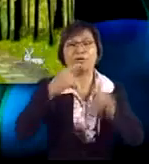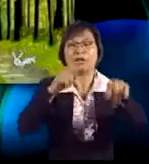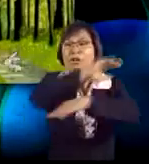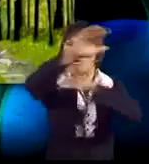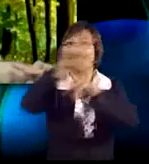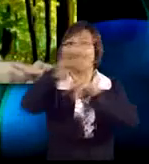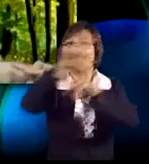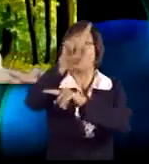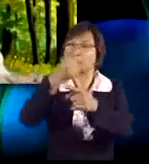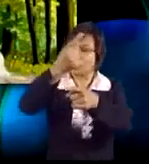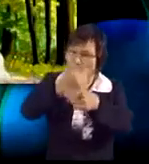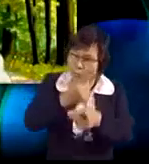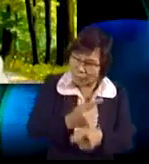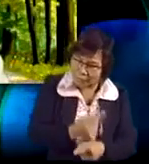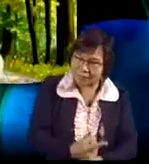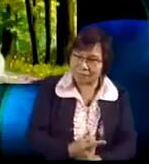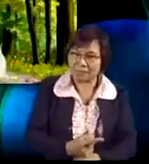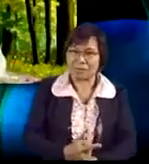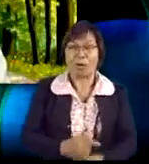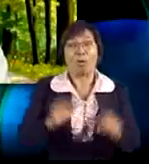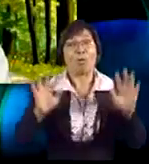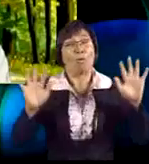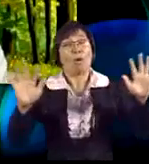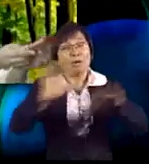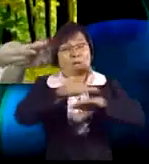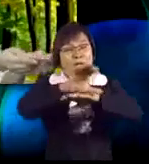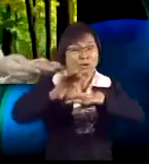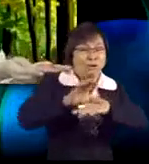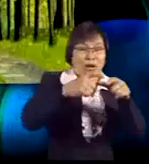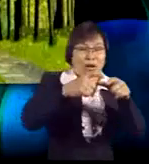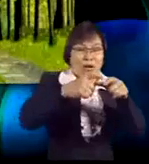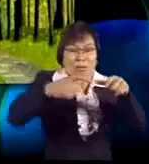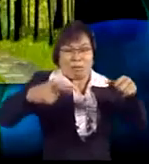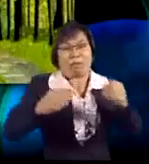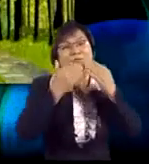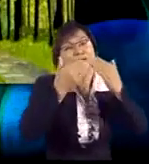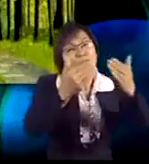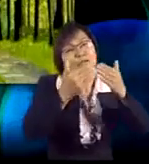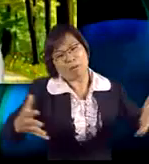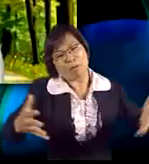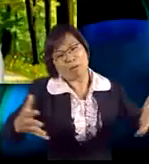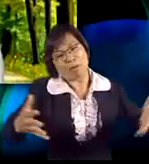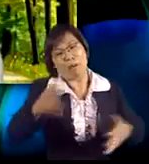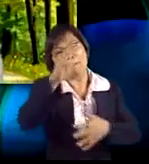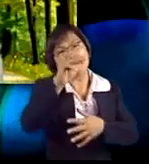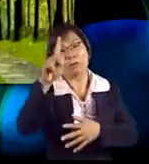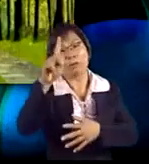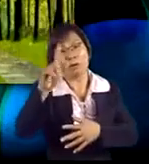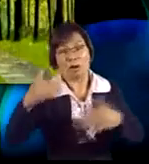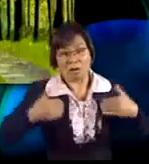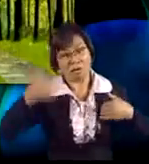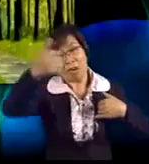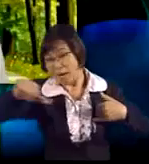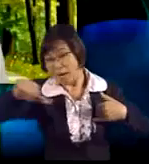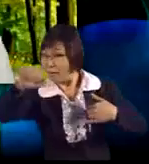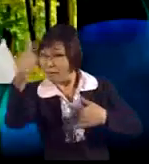Nick, this is for you since you answered all questions correctly. Wow, a chocolate bar. Thank you